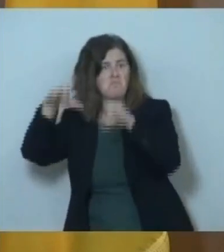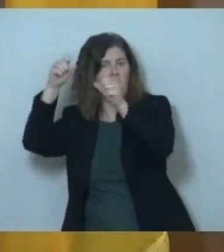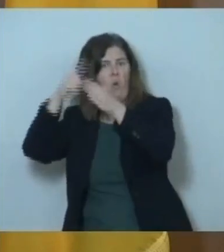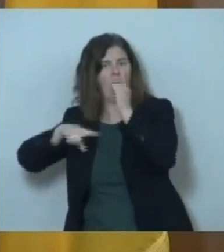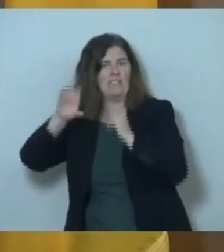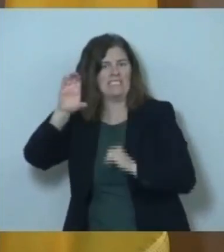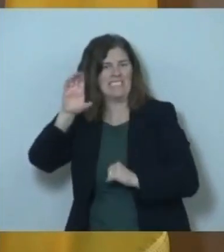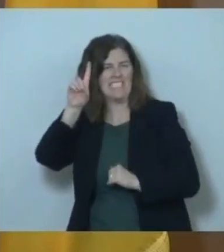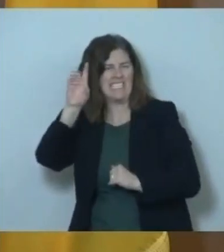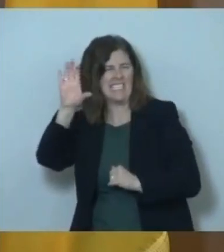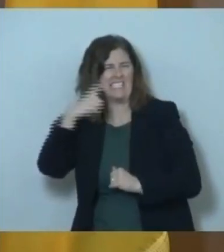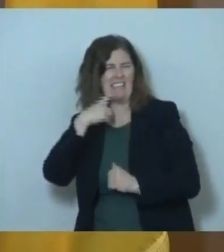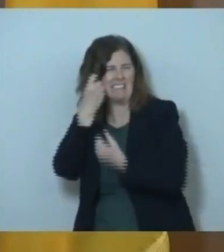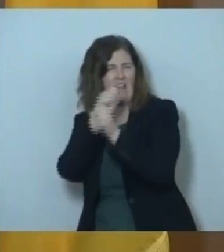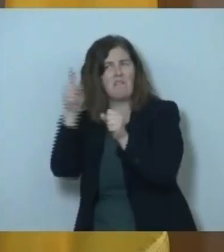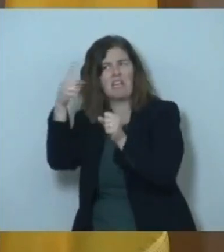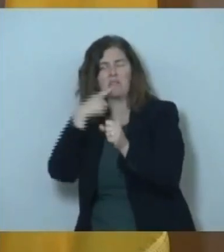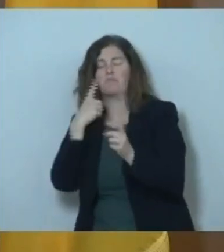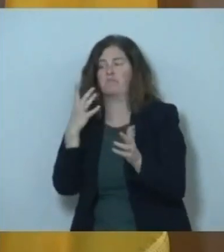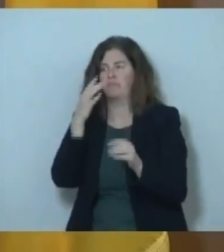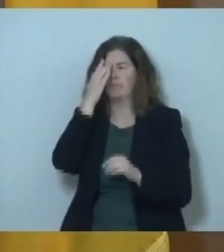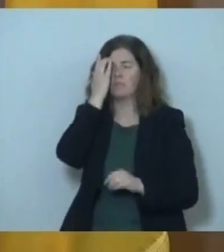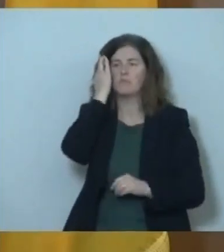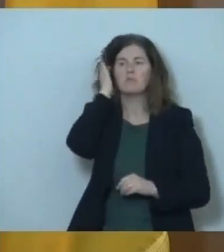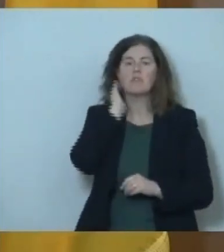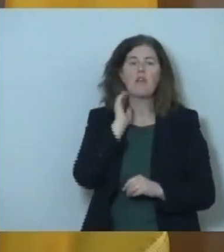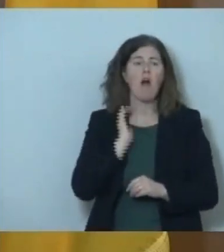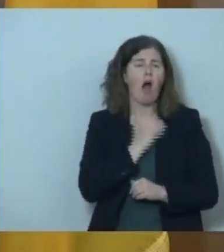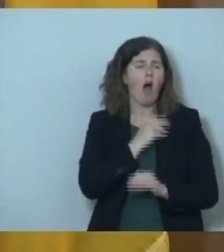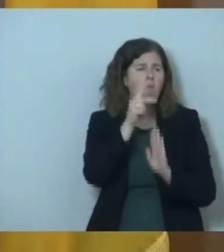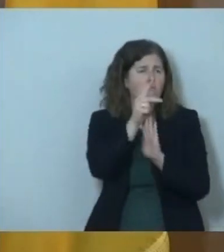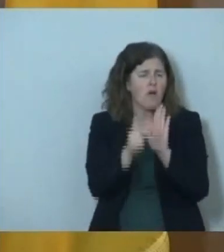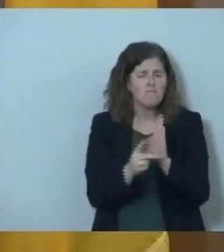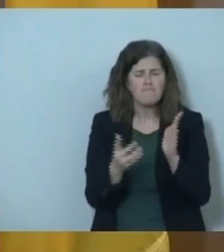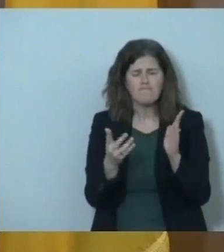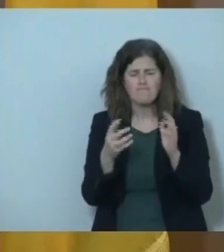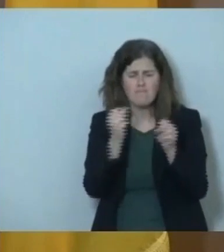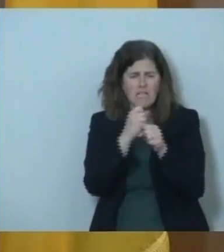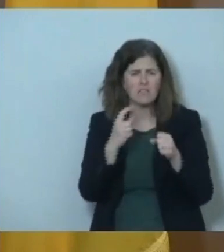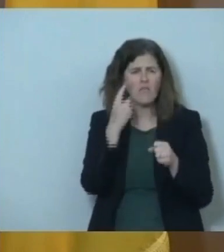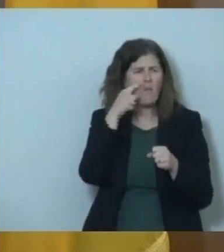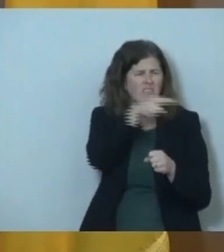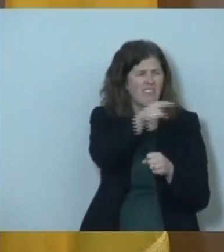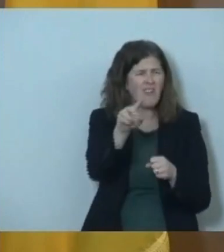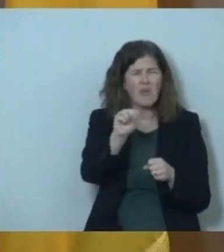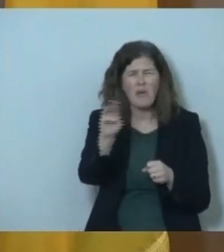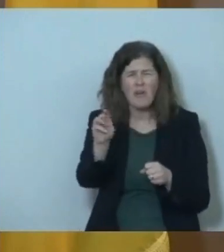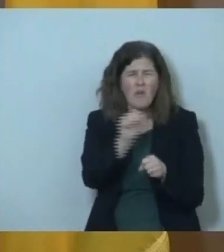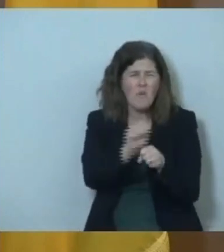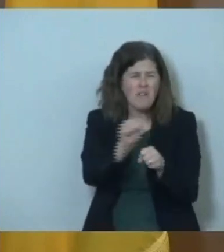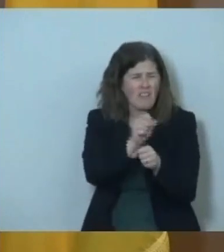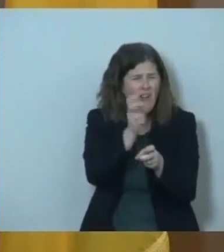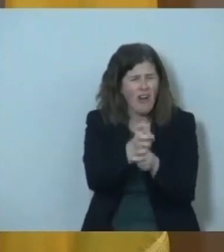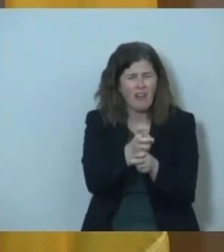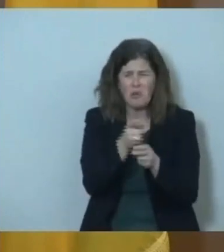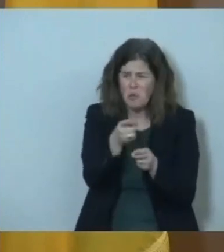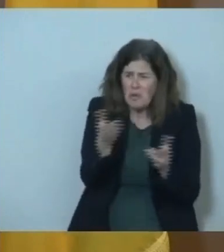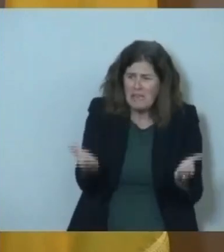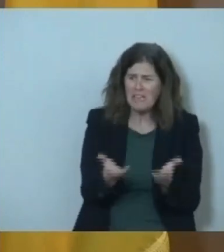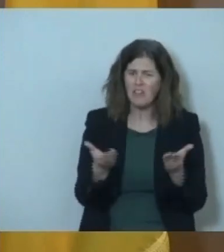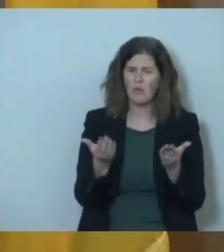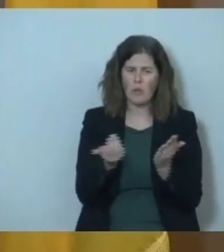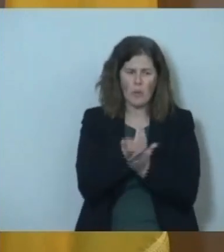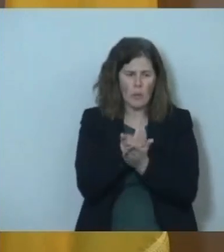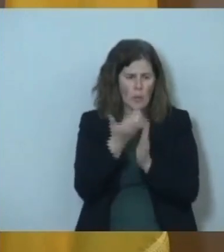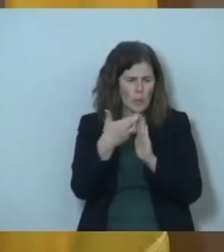So the problem with that for us, not only as policymakers, but for New Mexicans who are working hard to adhere, right, to these new